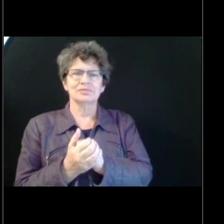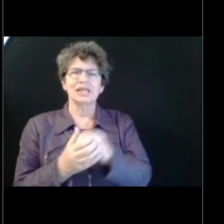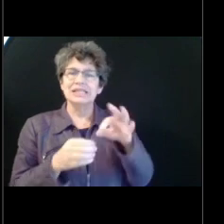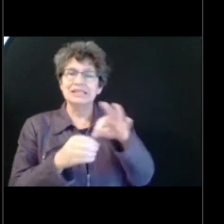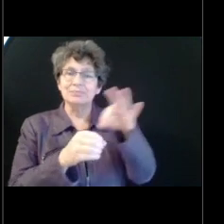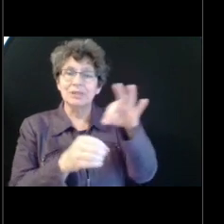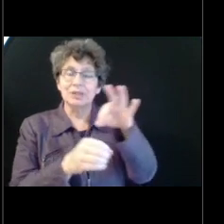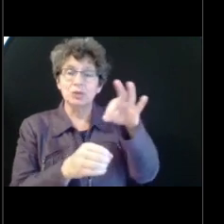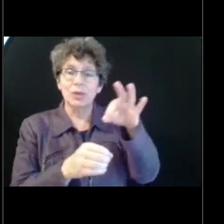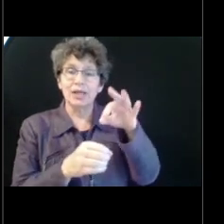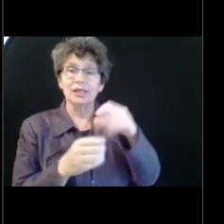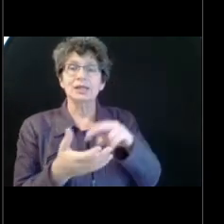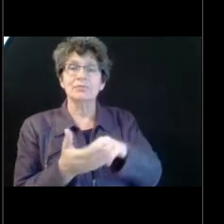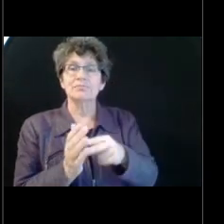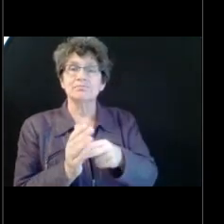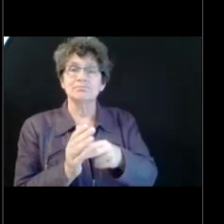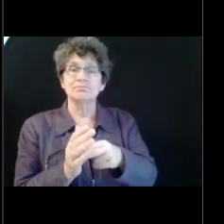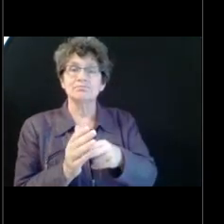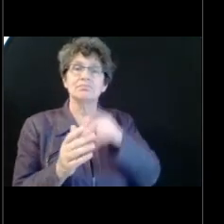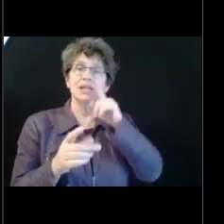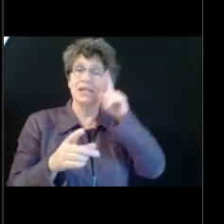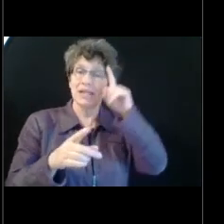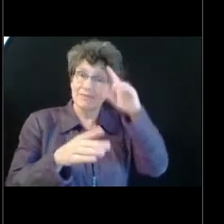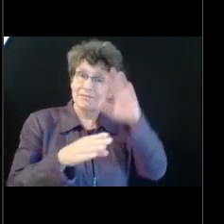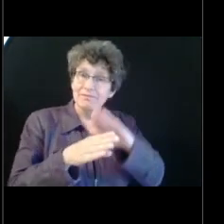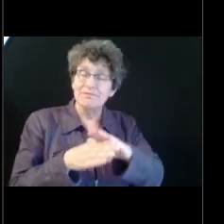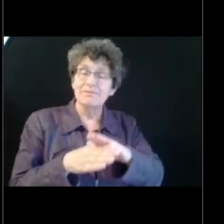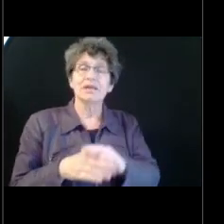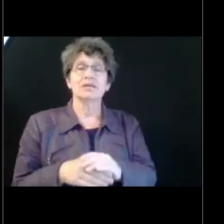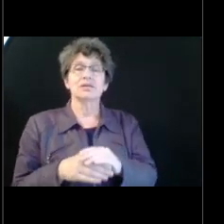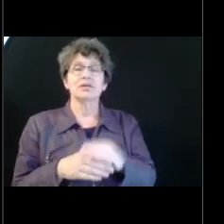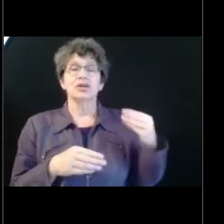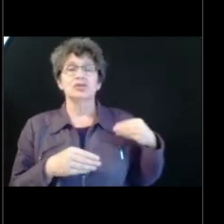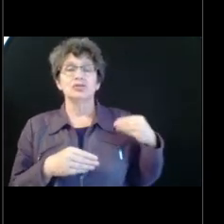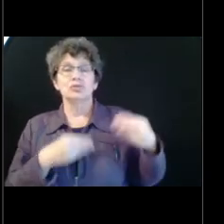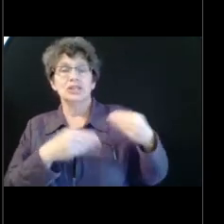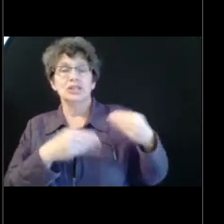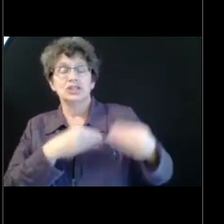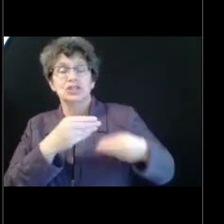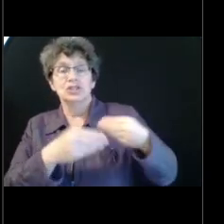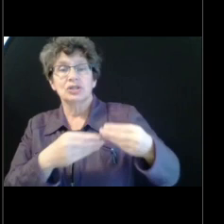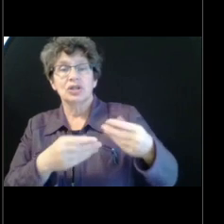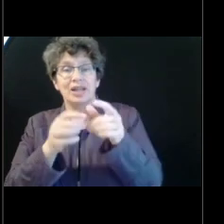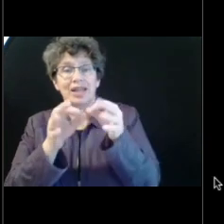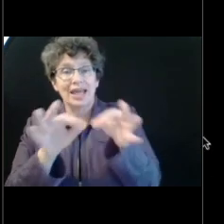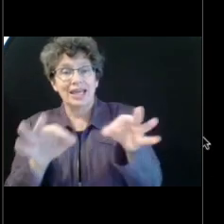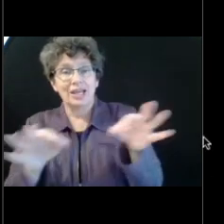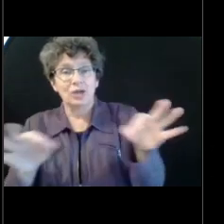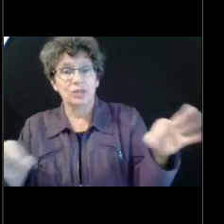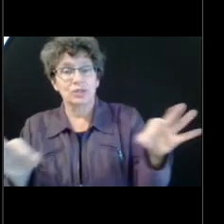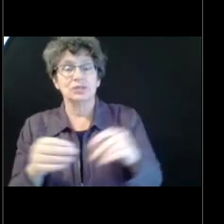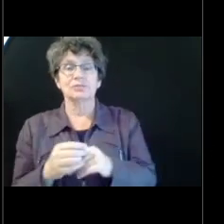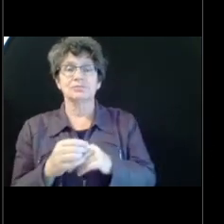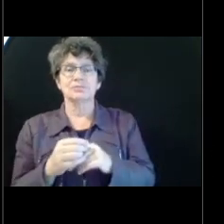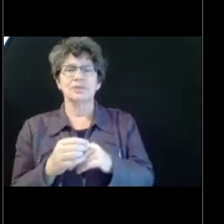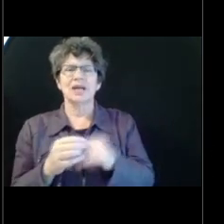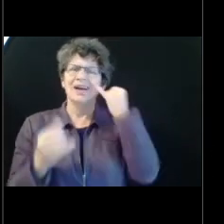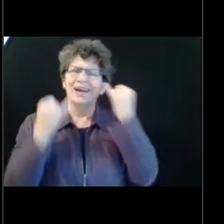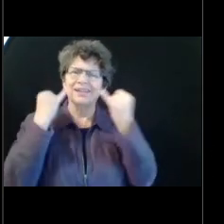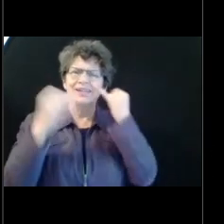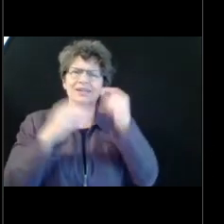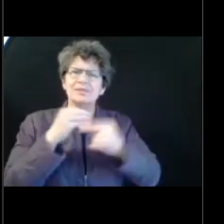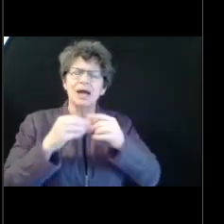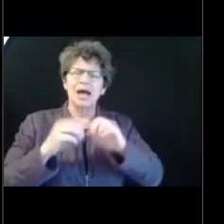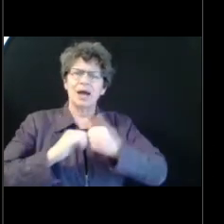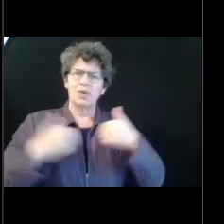spirituality, the traditional languages, and the healing concepts that are part of your community.